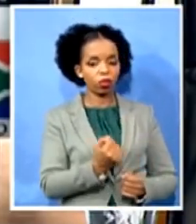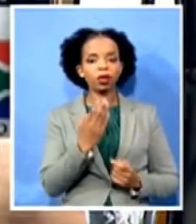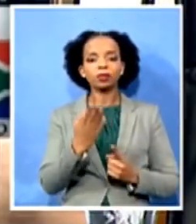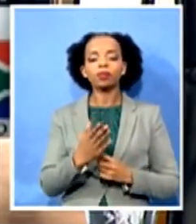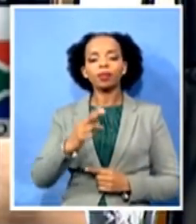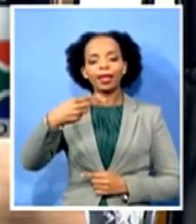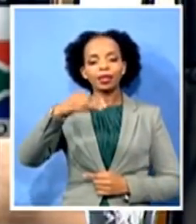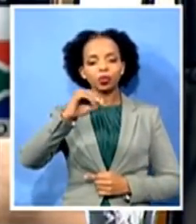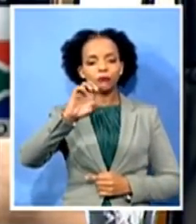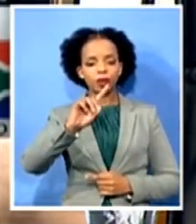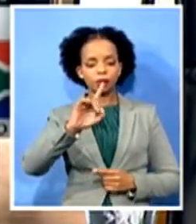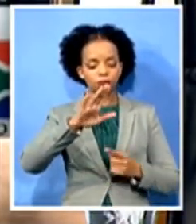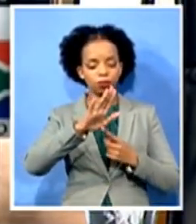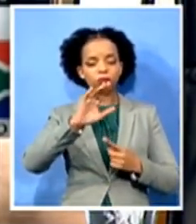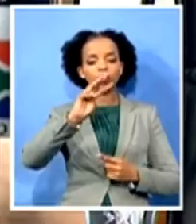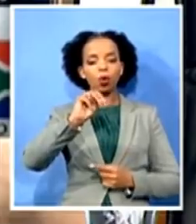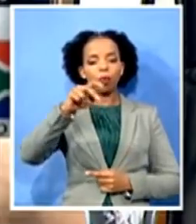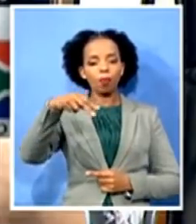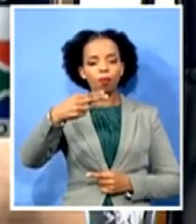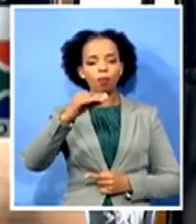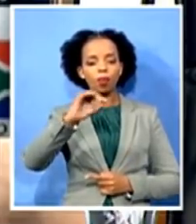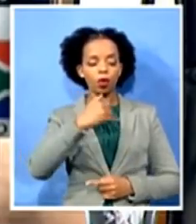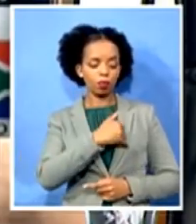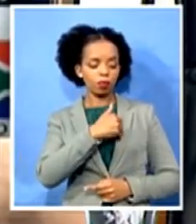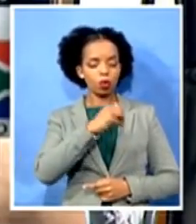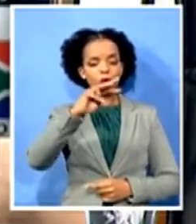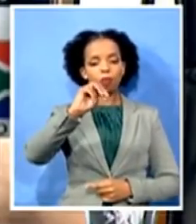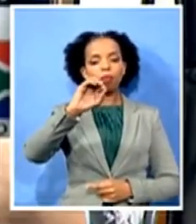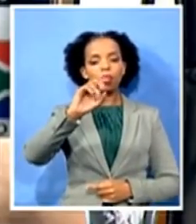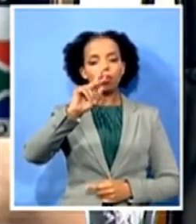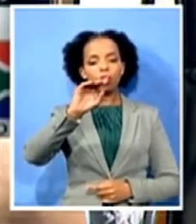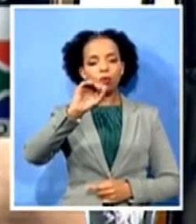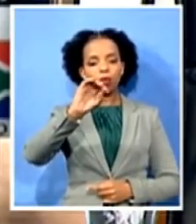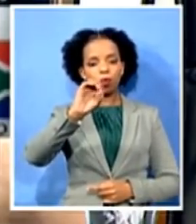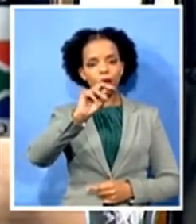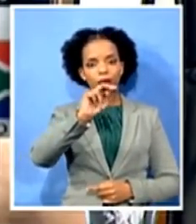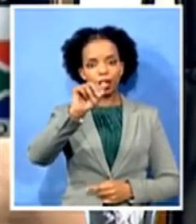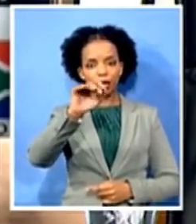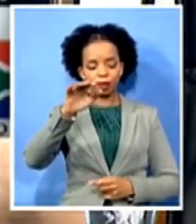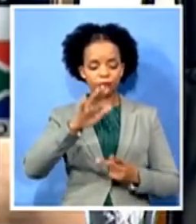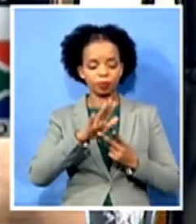The CFO was Mercy Party Dlamini.